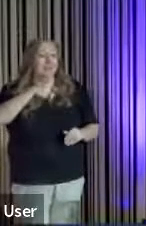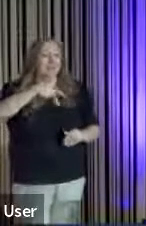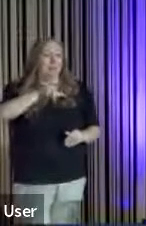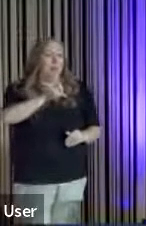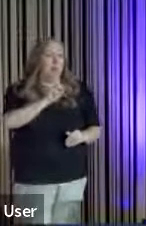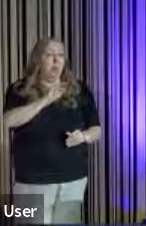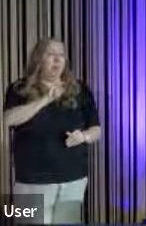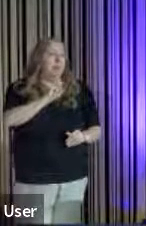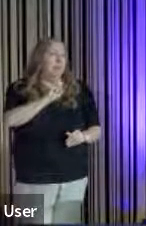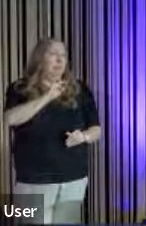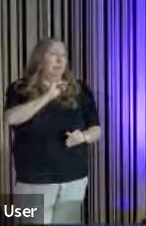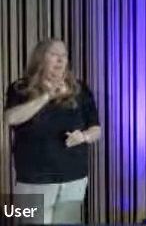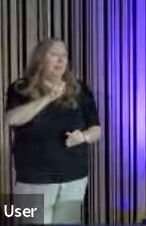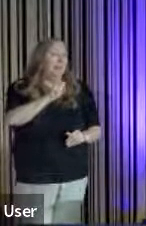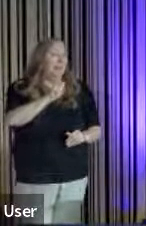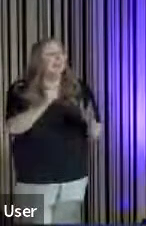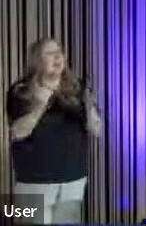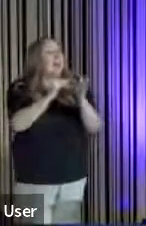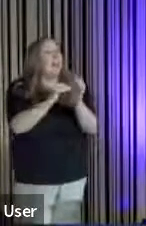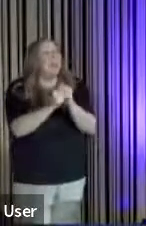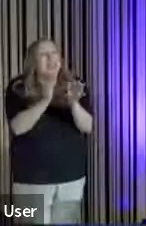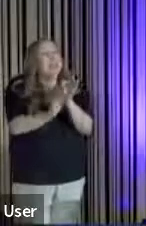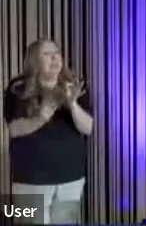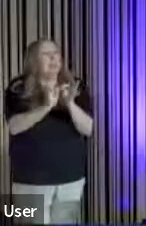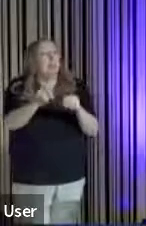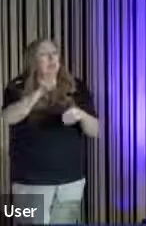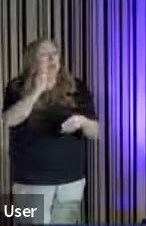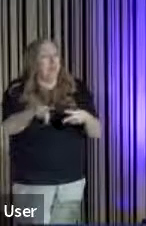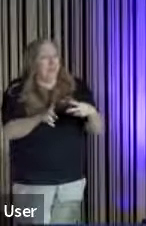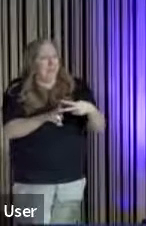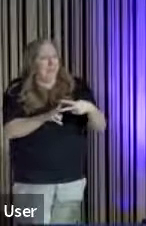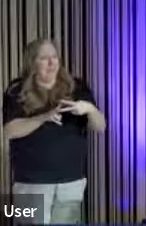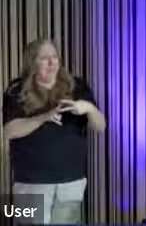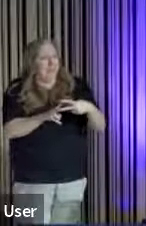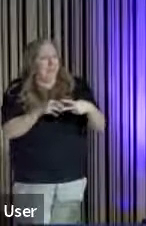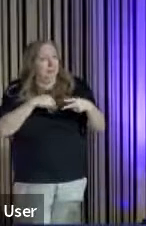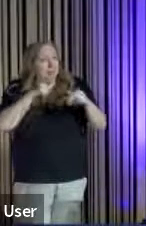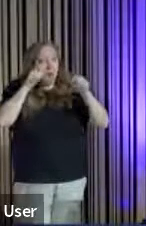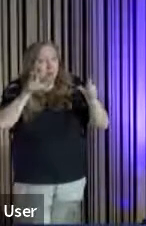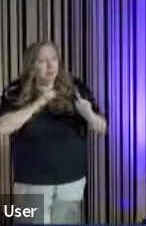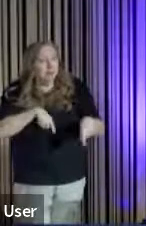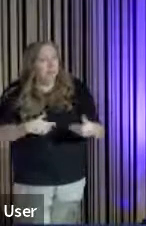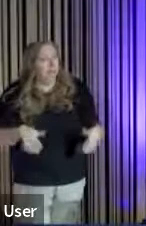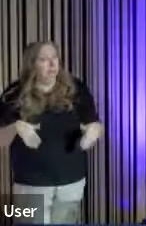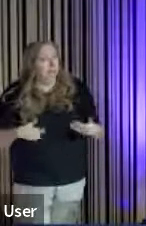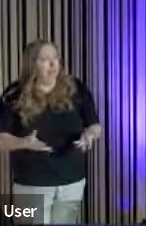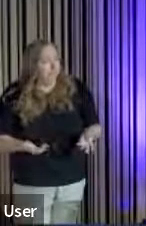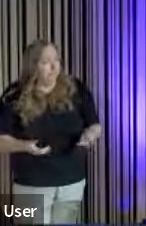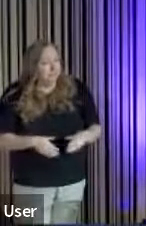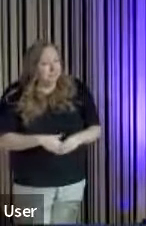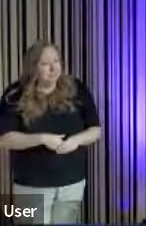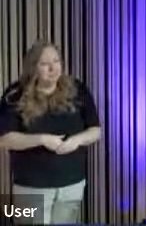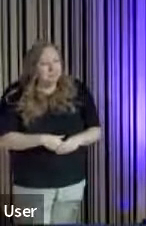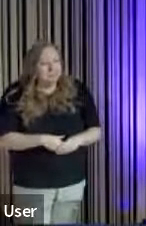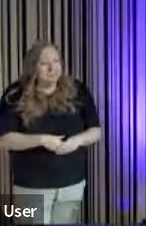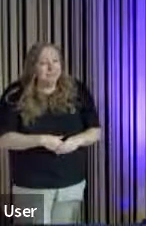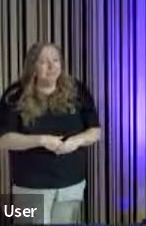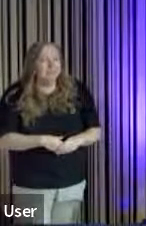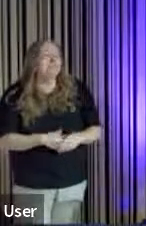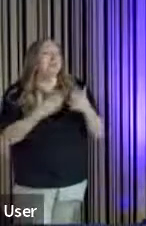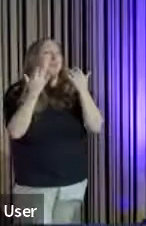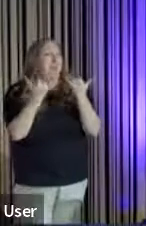very simple questions, we get very surprising answers. Now let's dig in a little bit